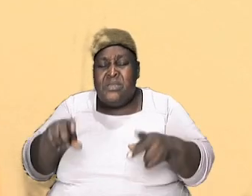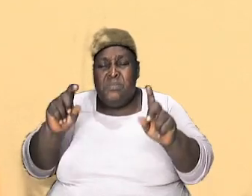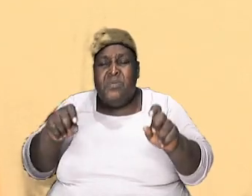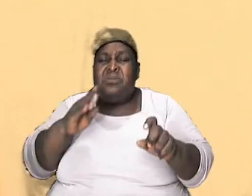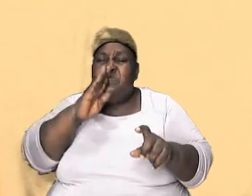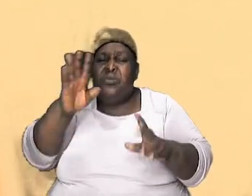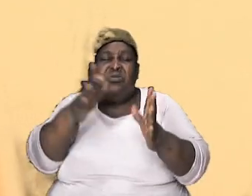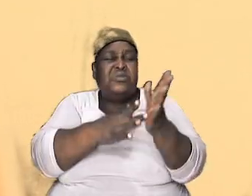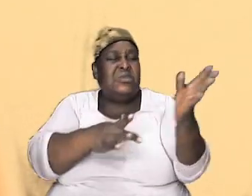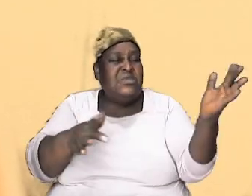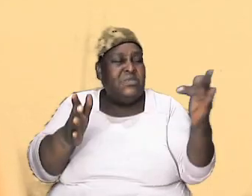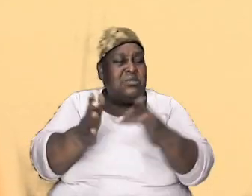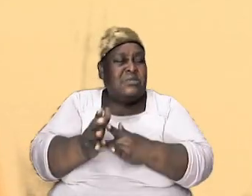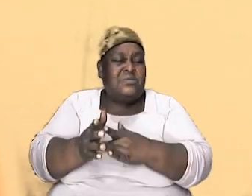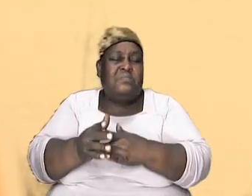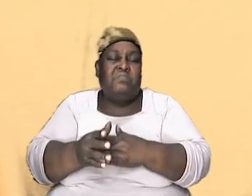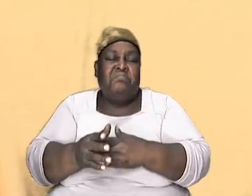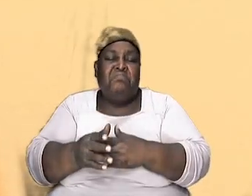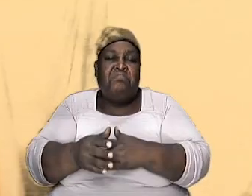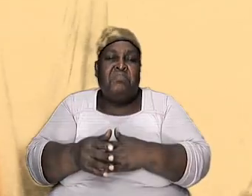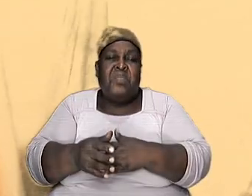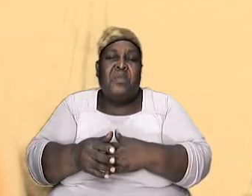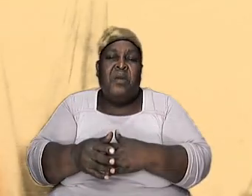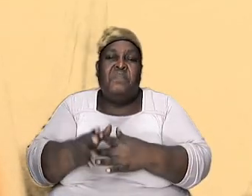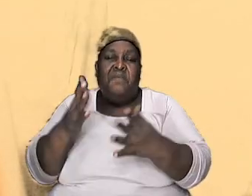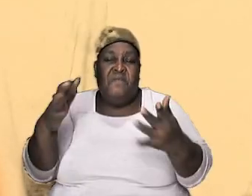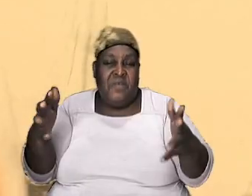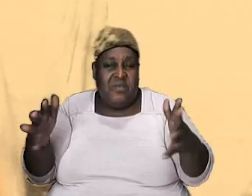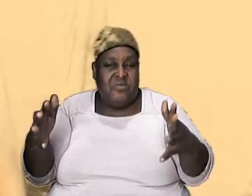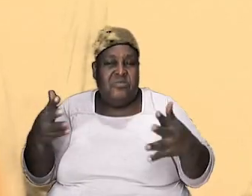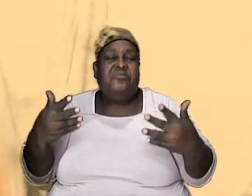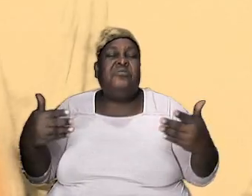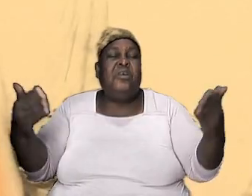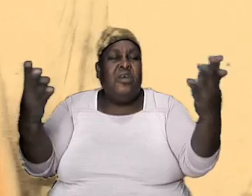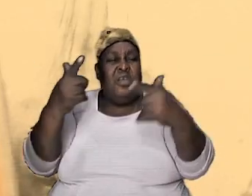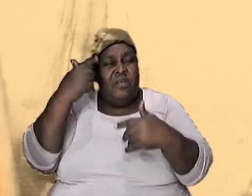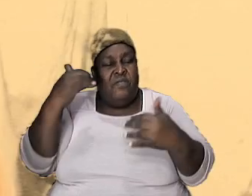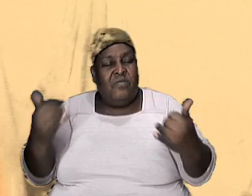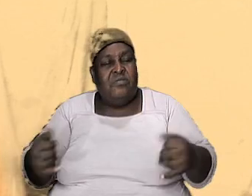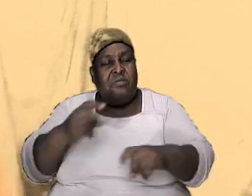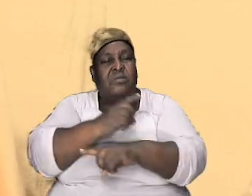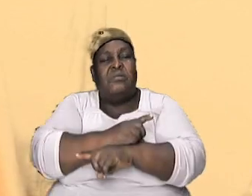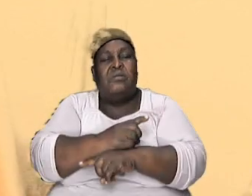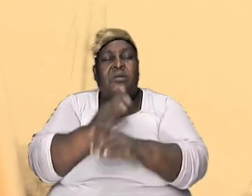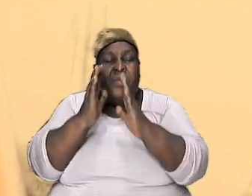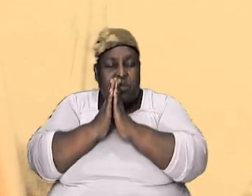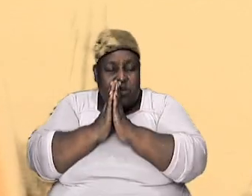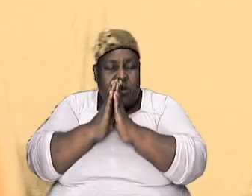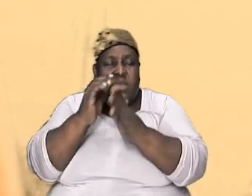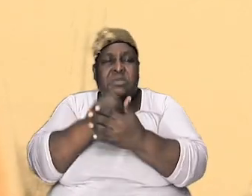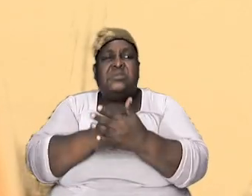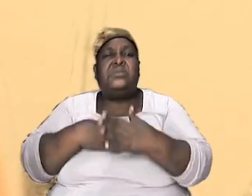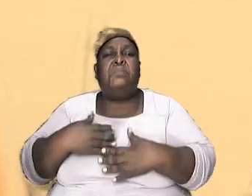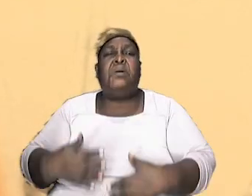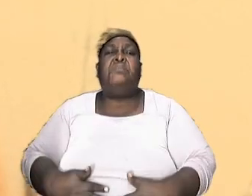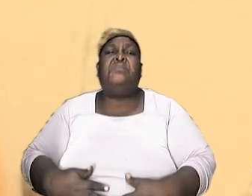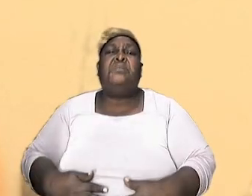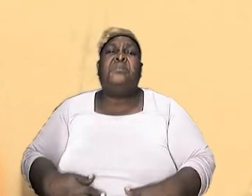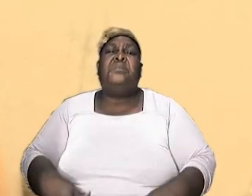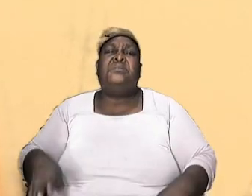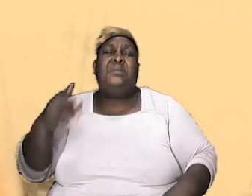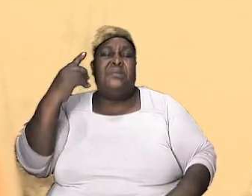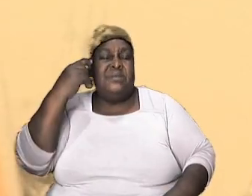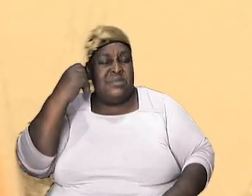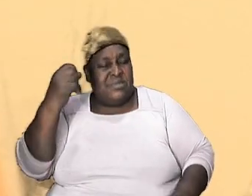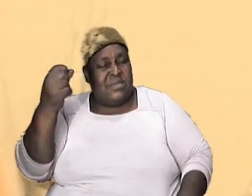here for today. And I pray, God, that you know, somebody will be enlightened. You know, there are other things that we